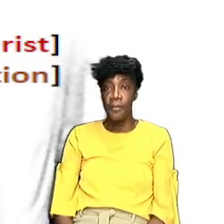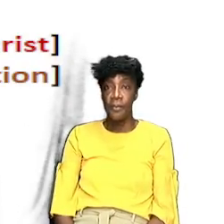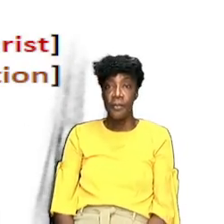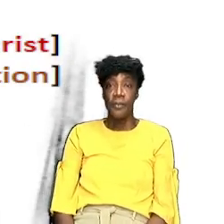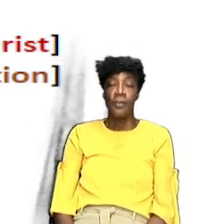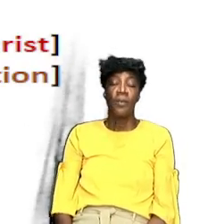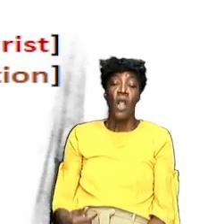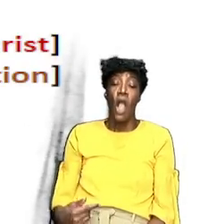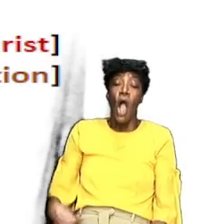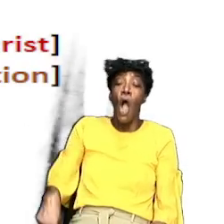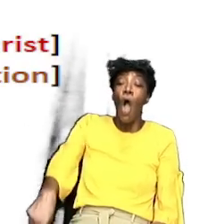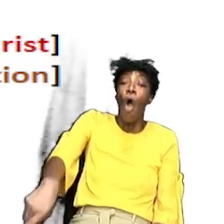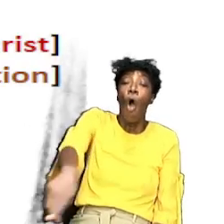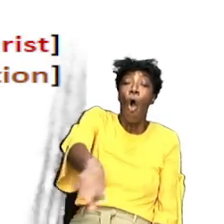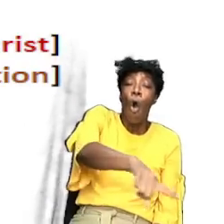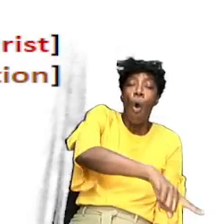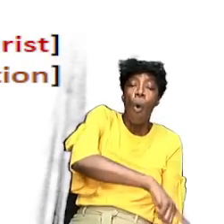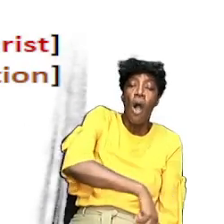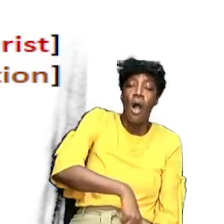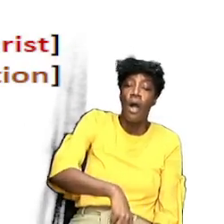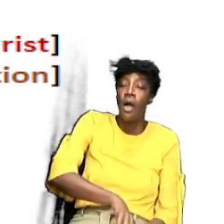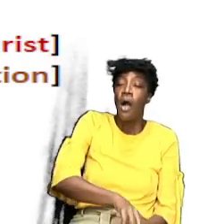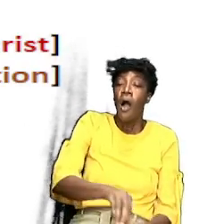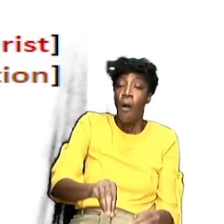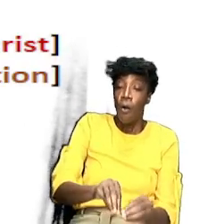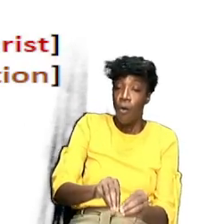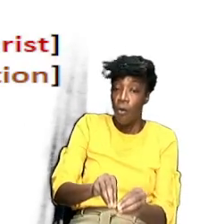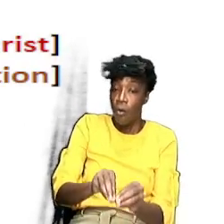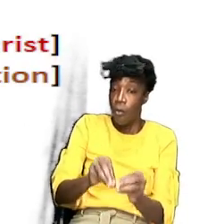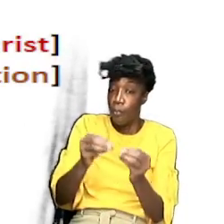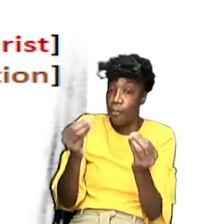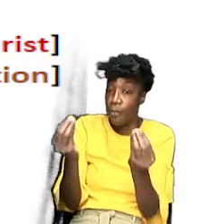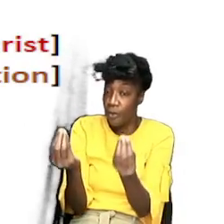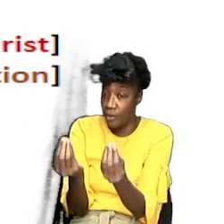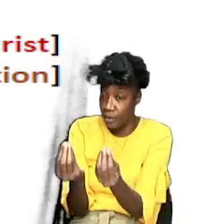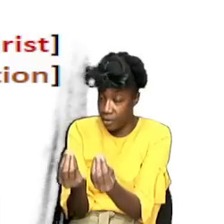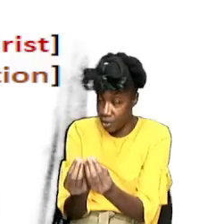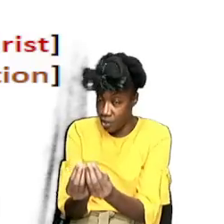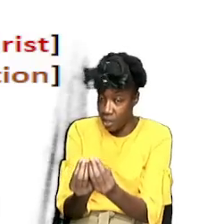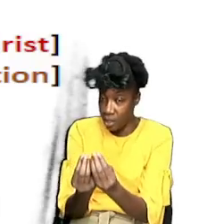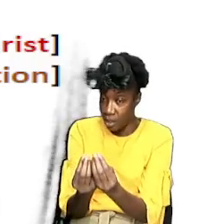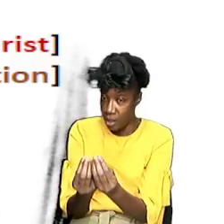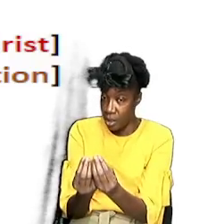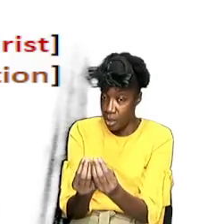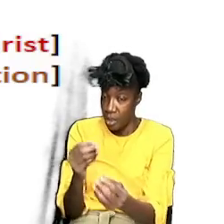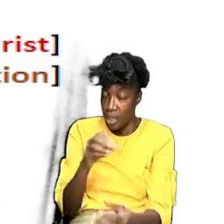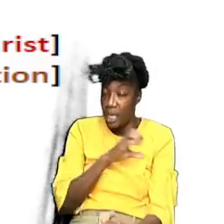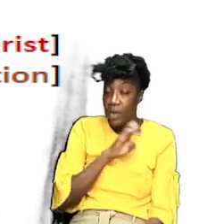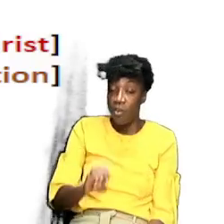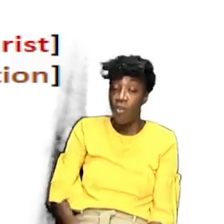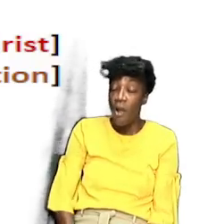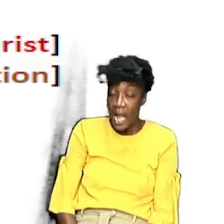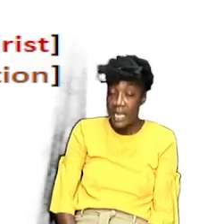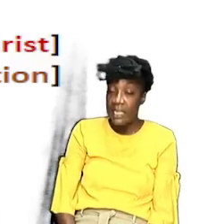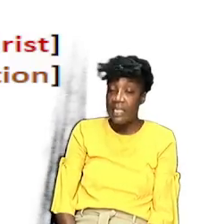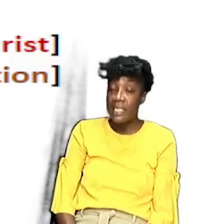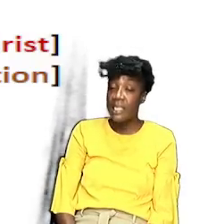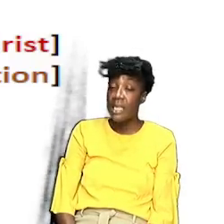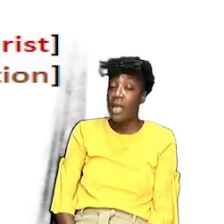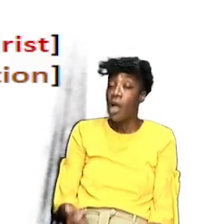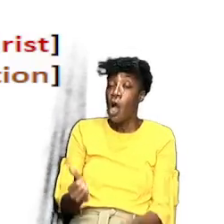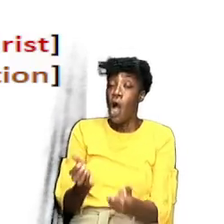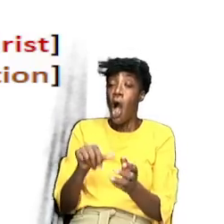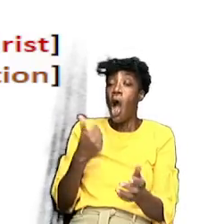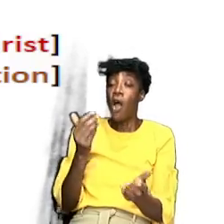our position in Christ. Amen. You know, other books talk about Christ in you, but the book